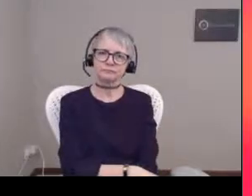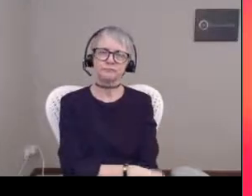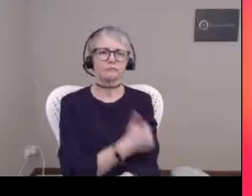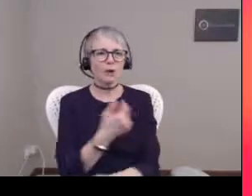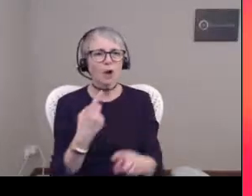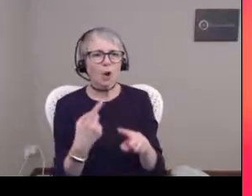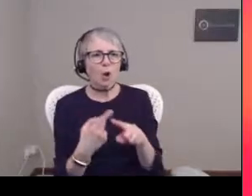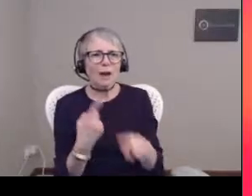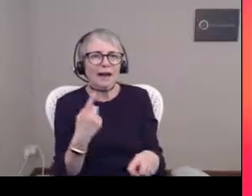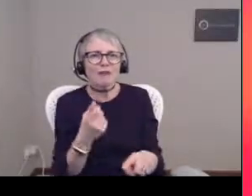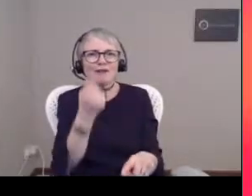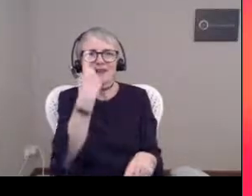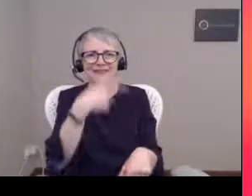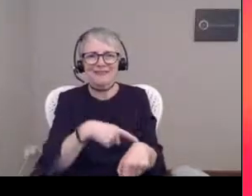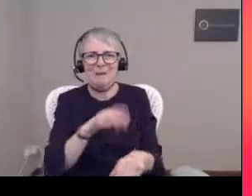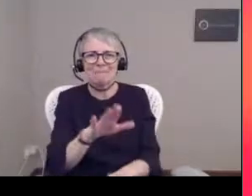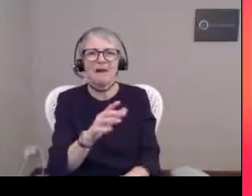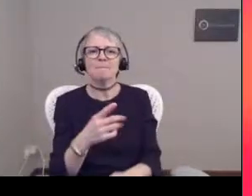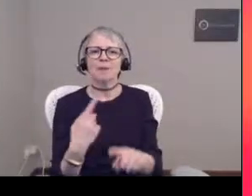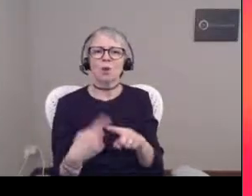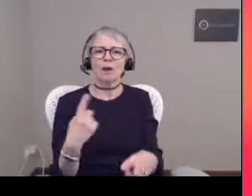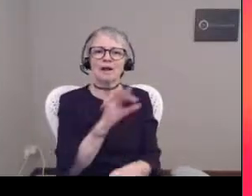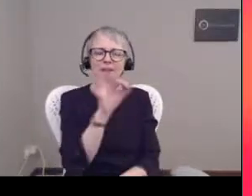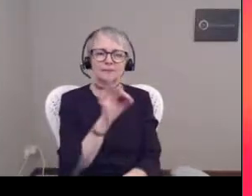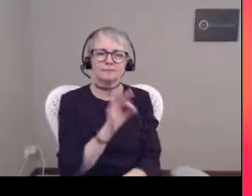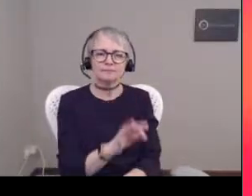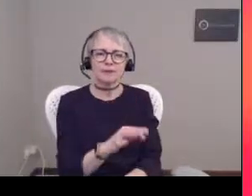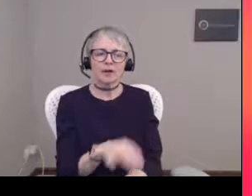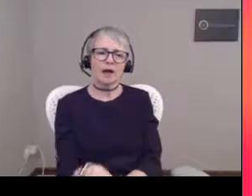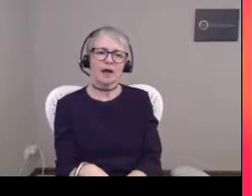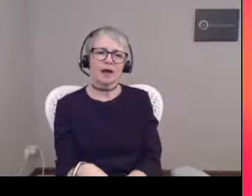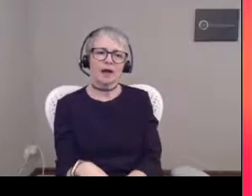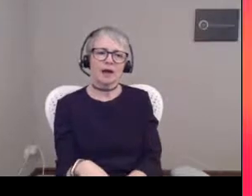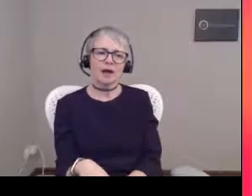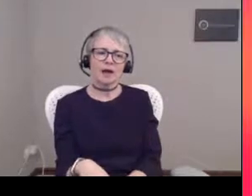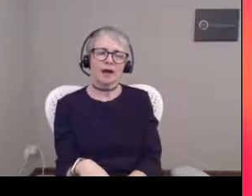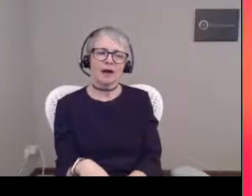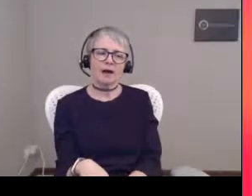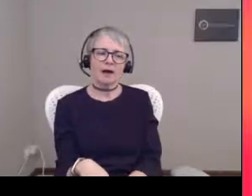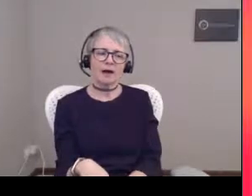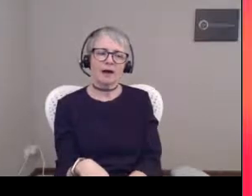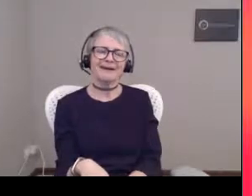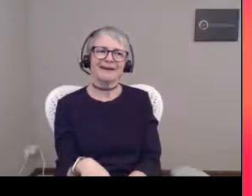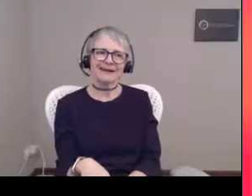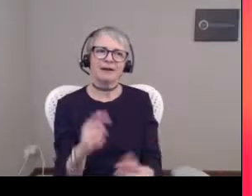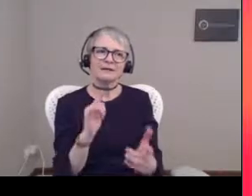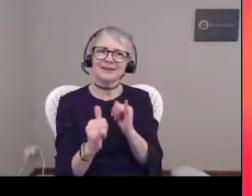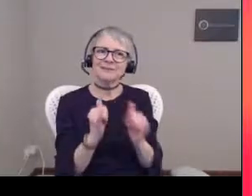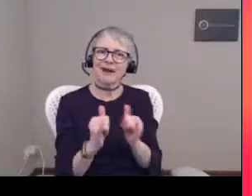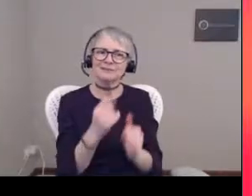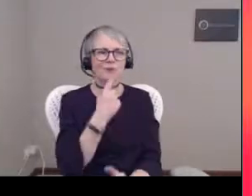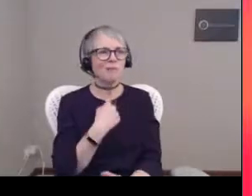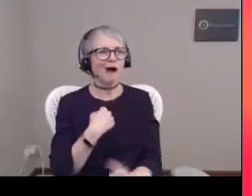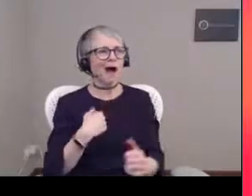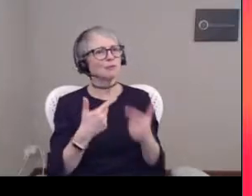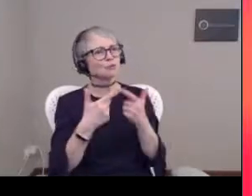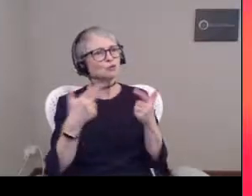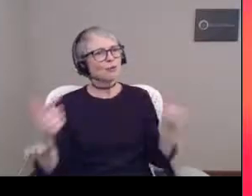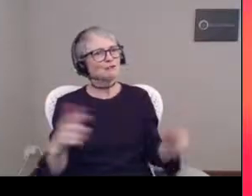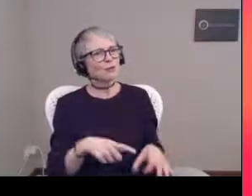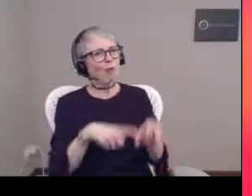because I'm conscious of time as well, from a candidate who is often told that they're overqualified for jobs, but are